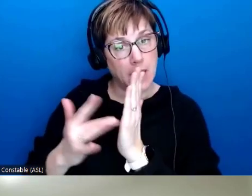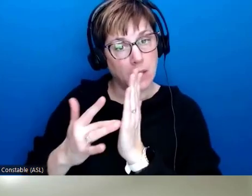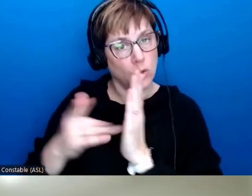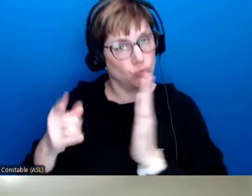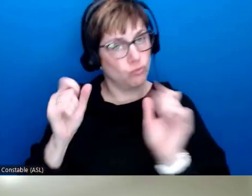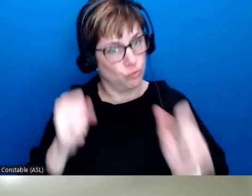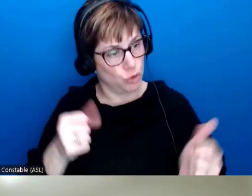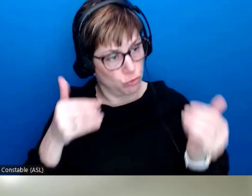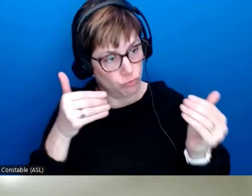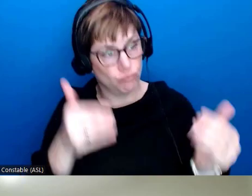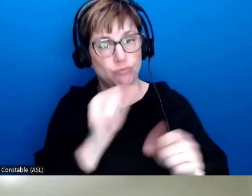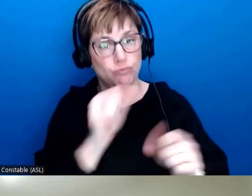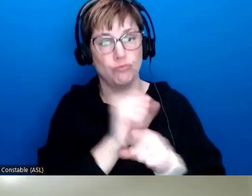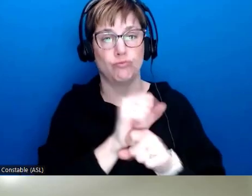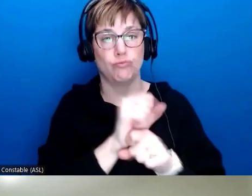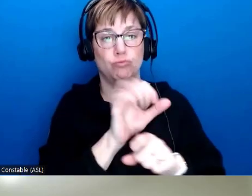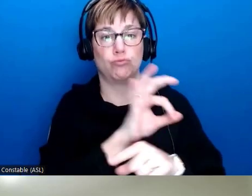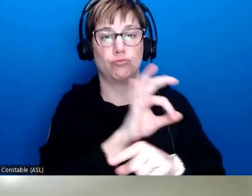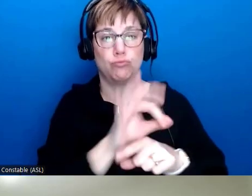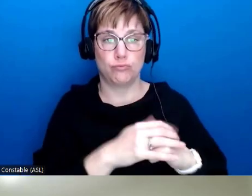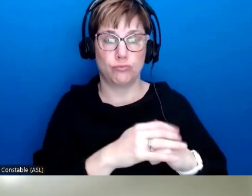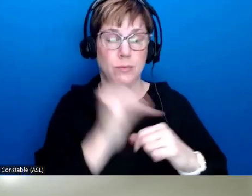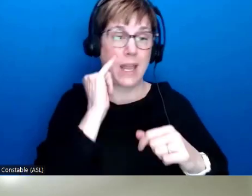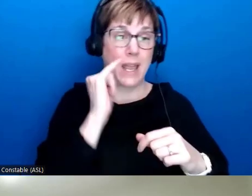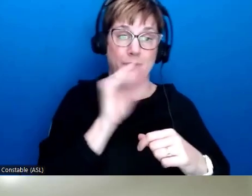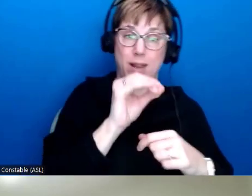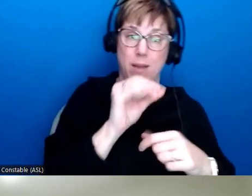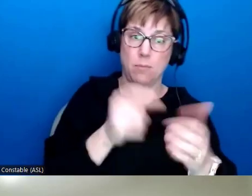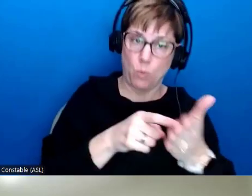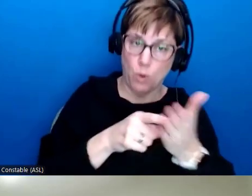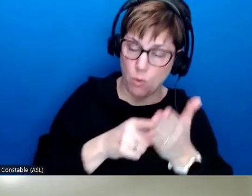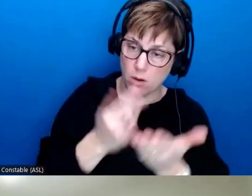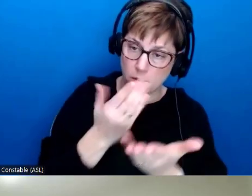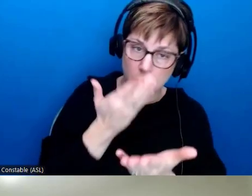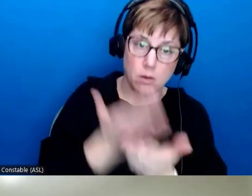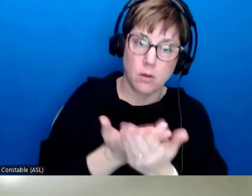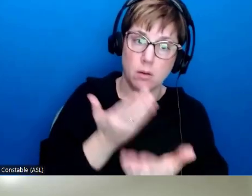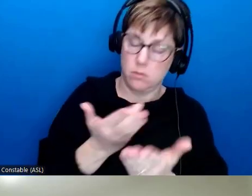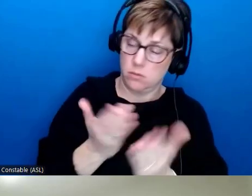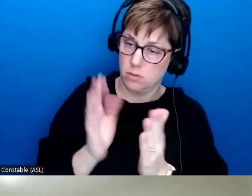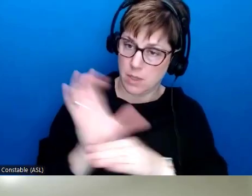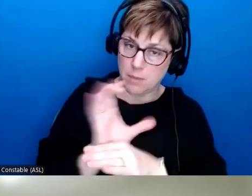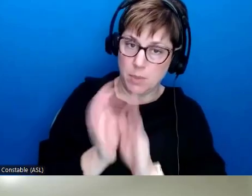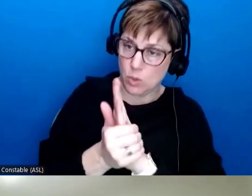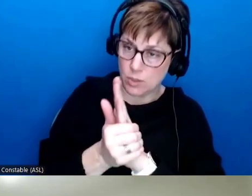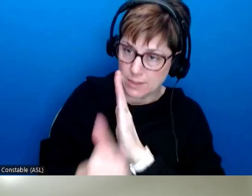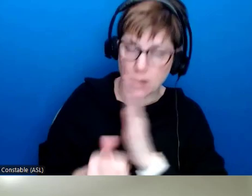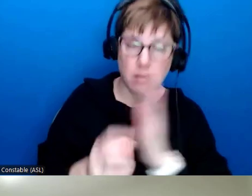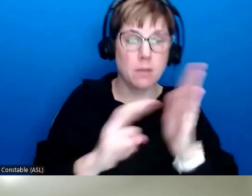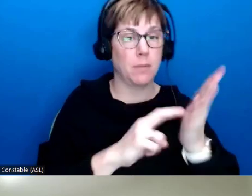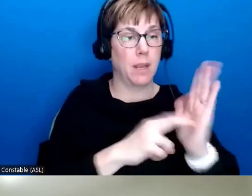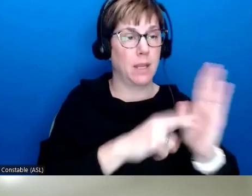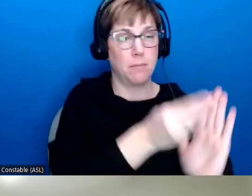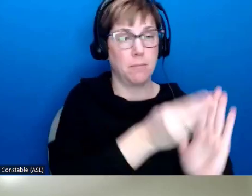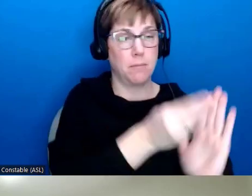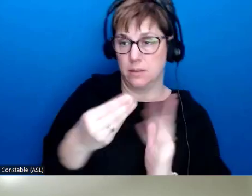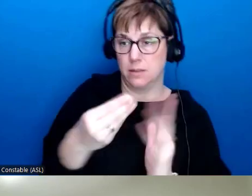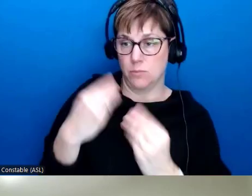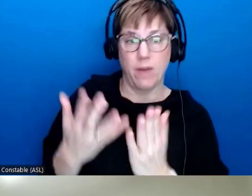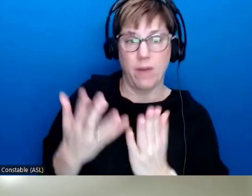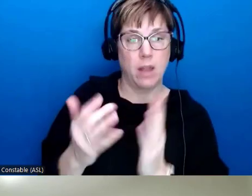such job functions. If the employer requires applicants to demonstrate their computer skills, it must provide Sarah with the